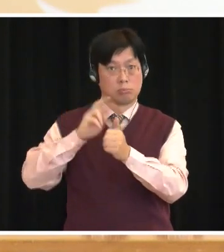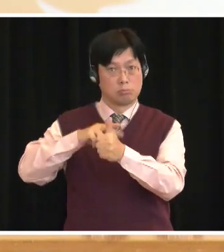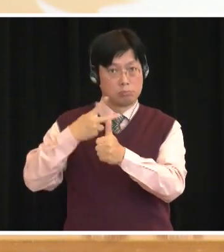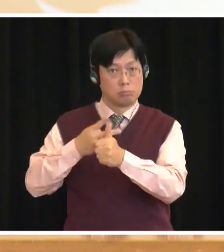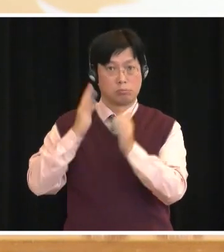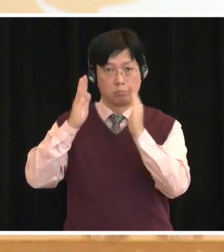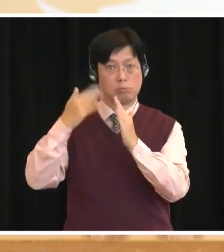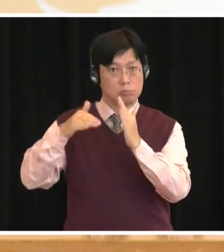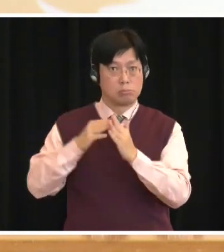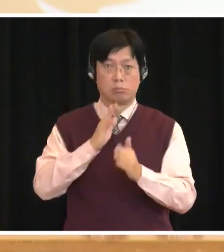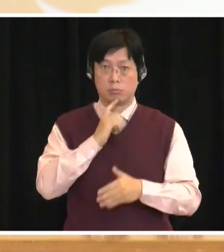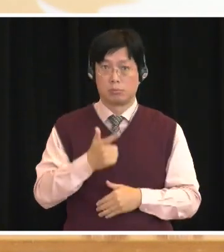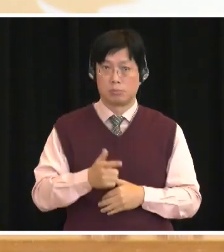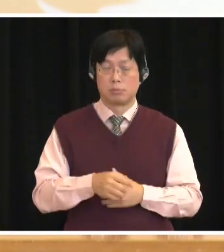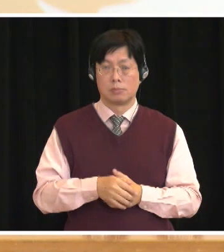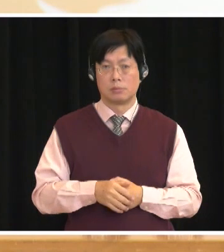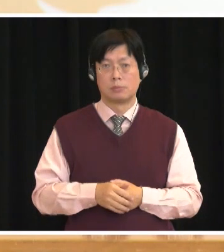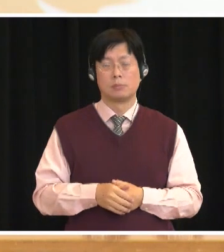So,